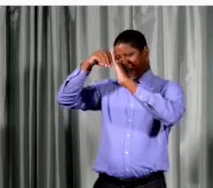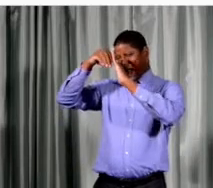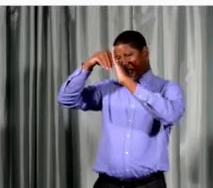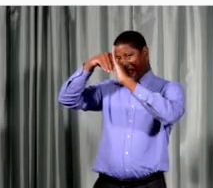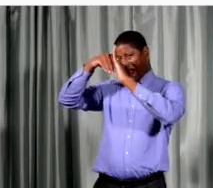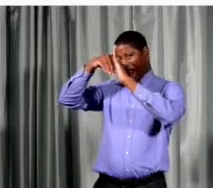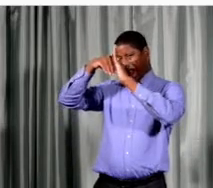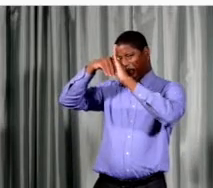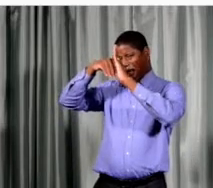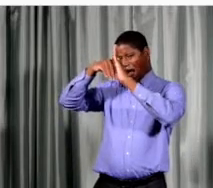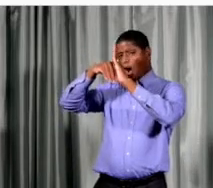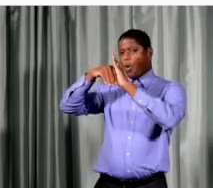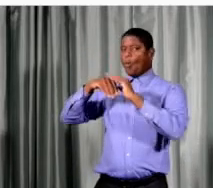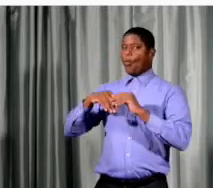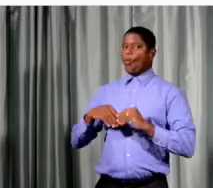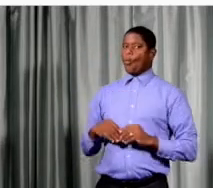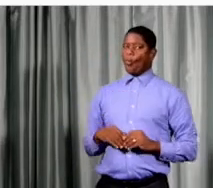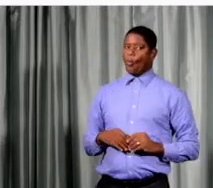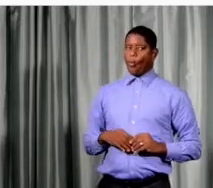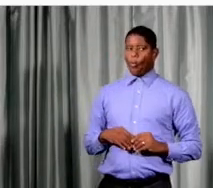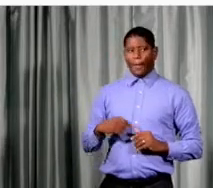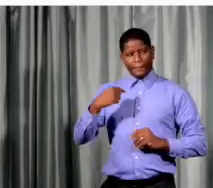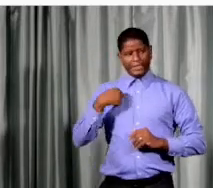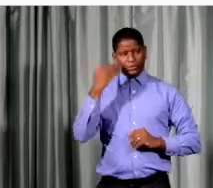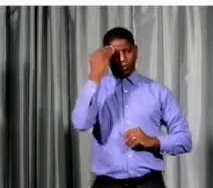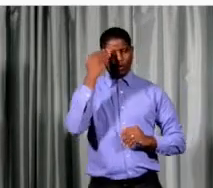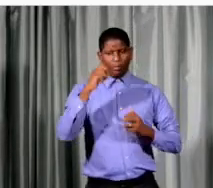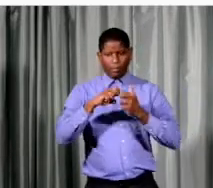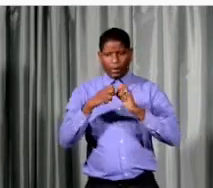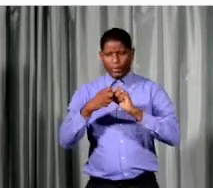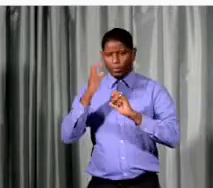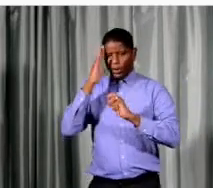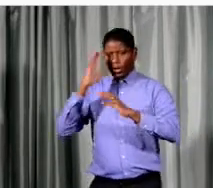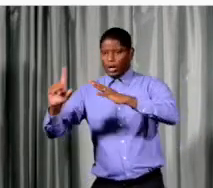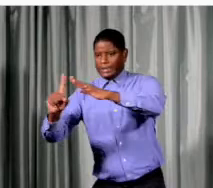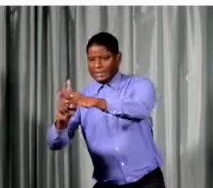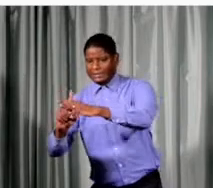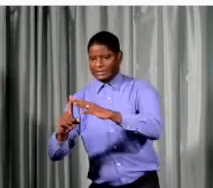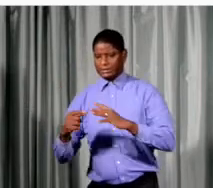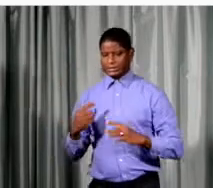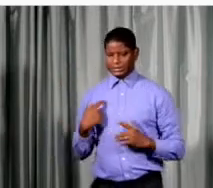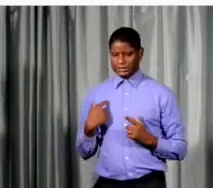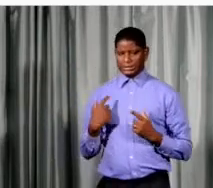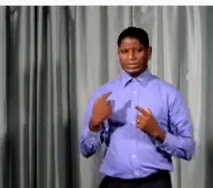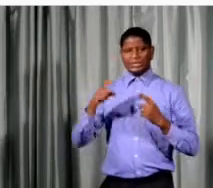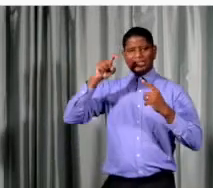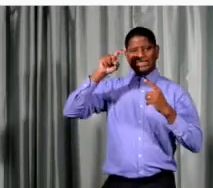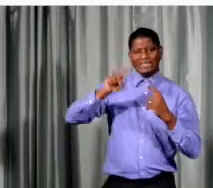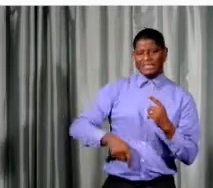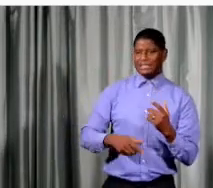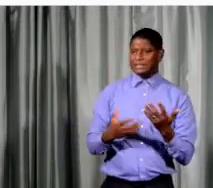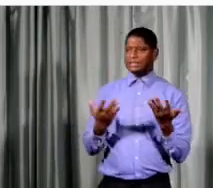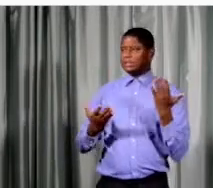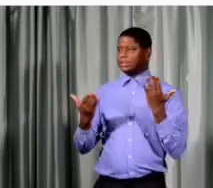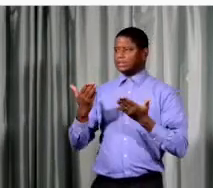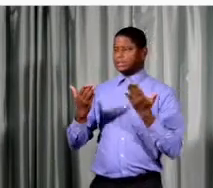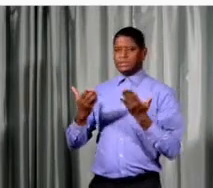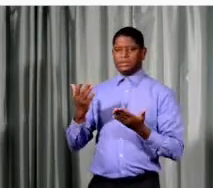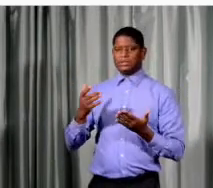minimum, I know in the month of March I have a problem. And